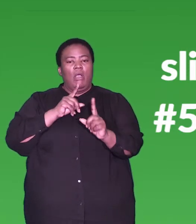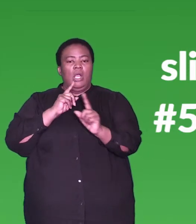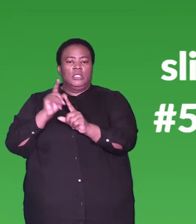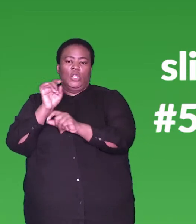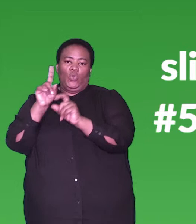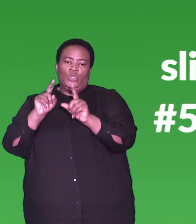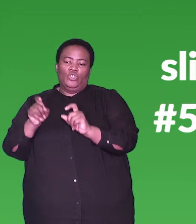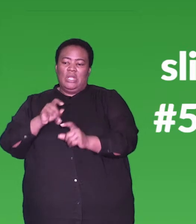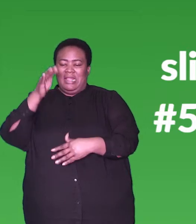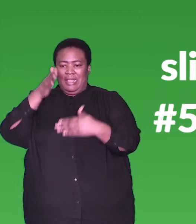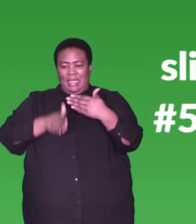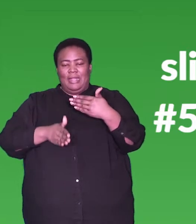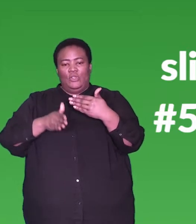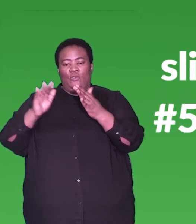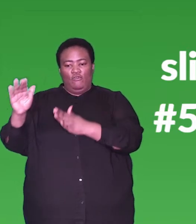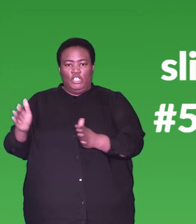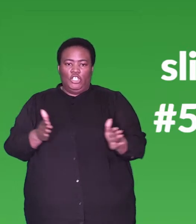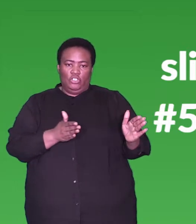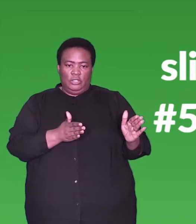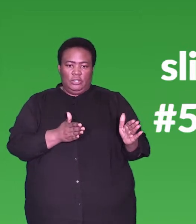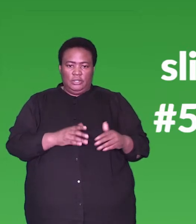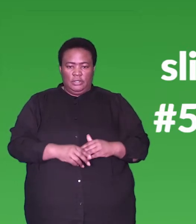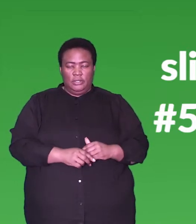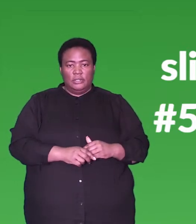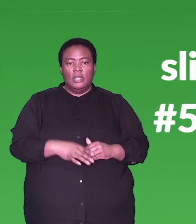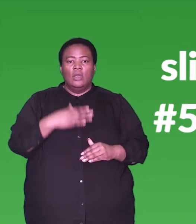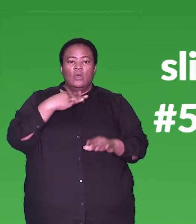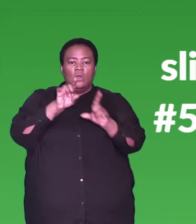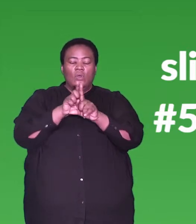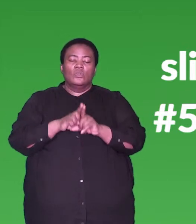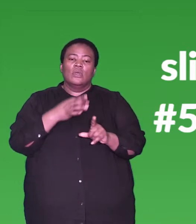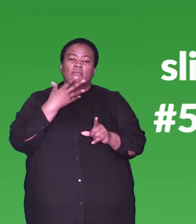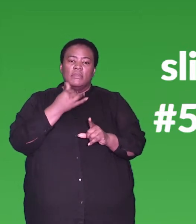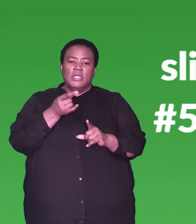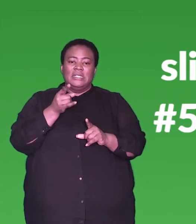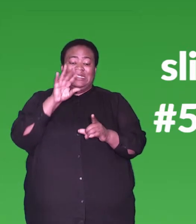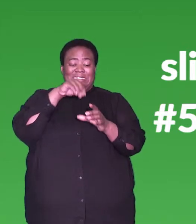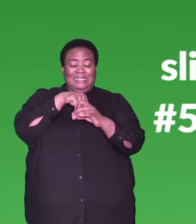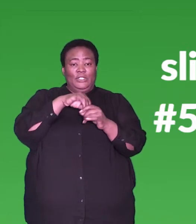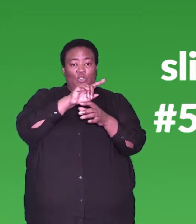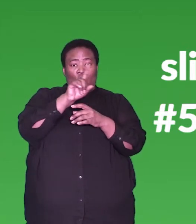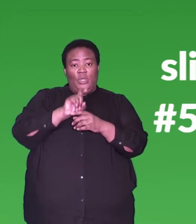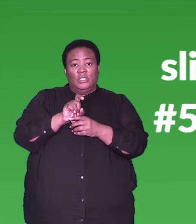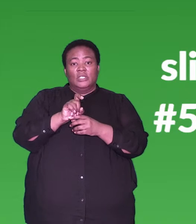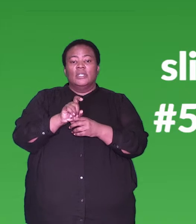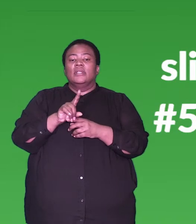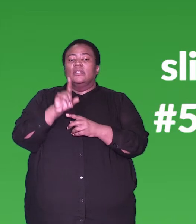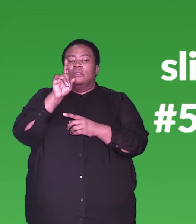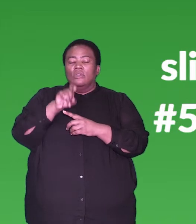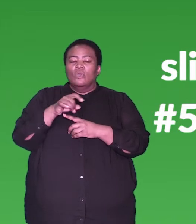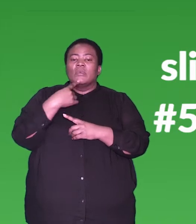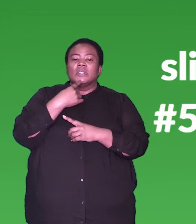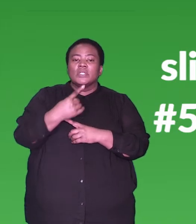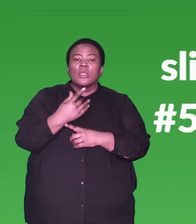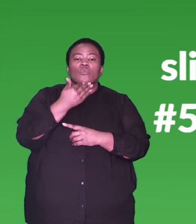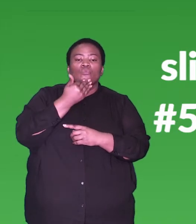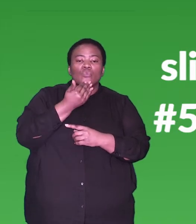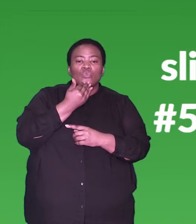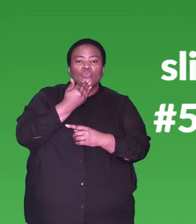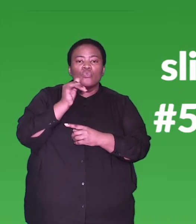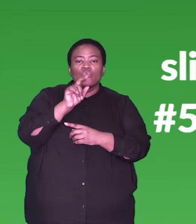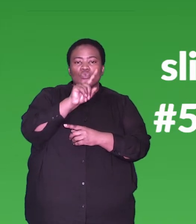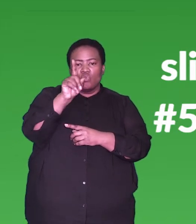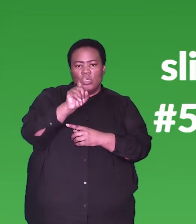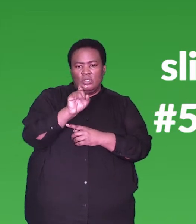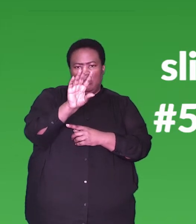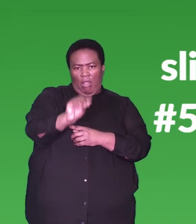questions at the end of the session. Can you also please indicate in your questions the speaker to whom you're directing the question?